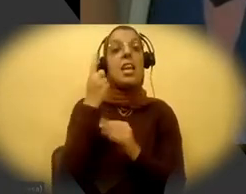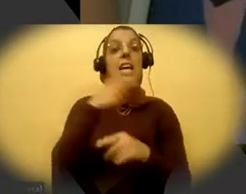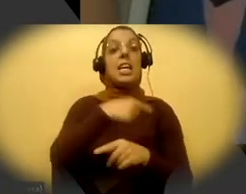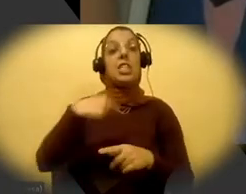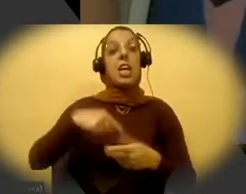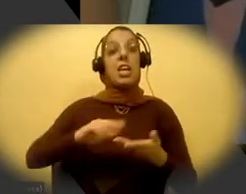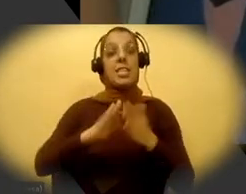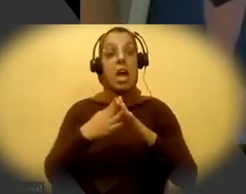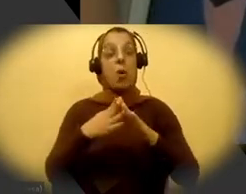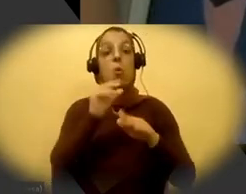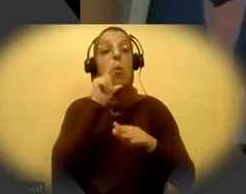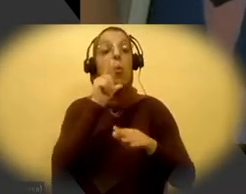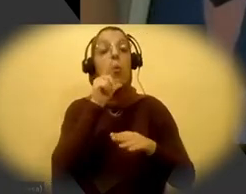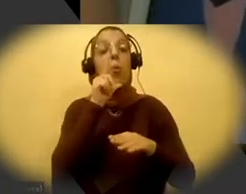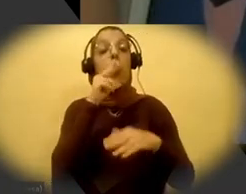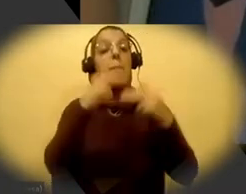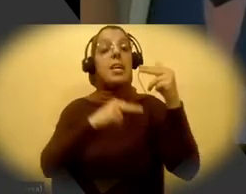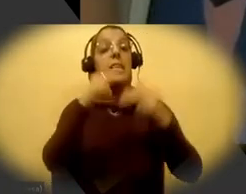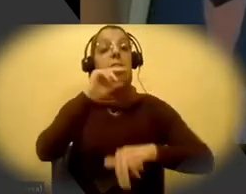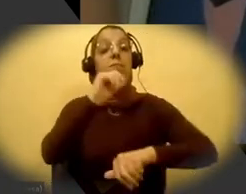Chinese people, and